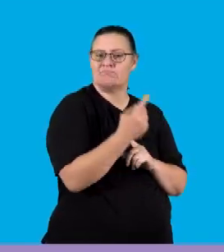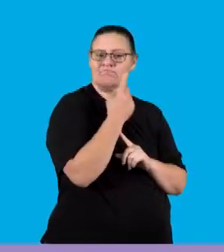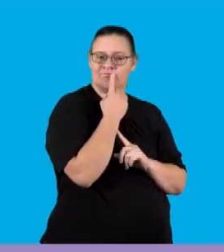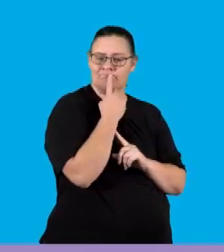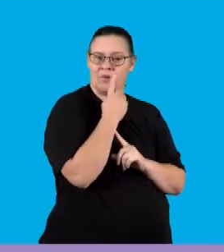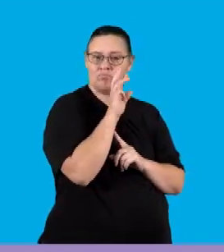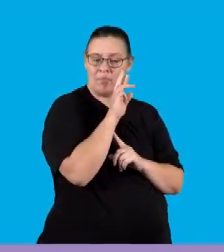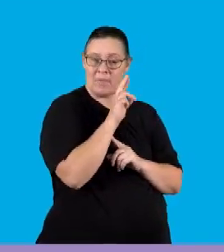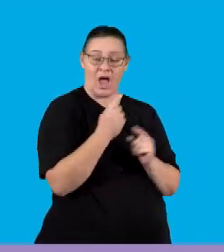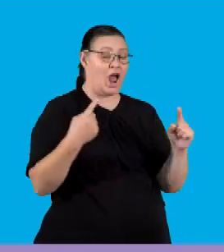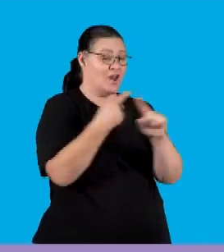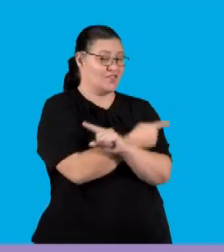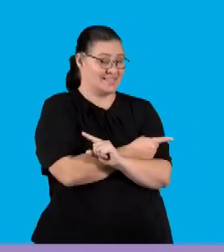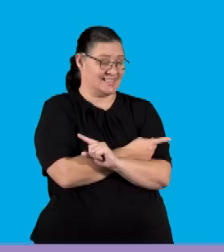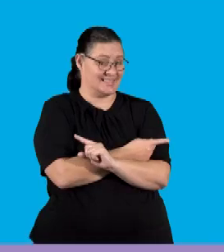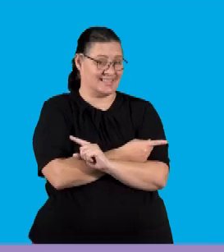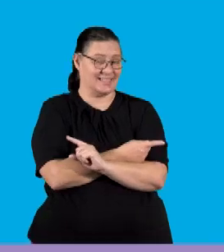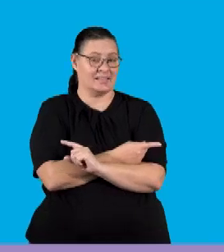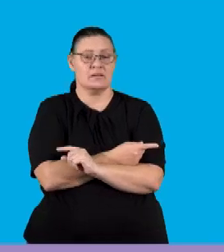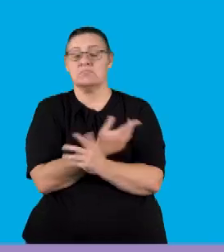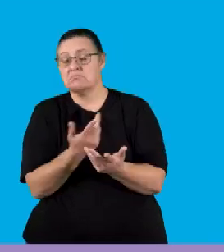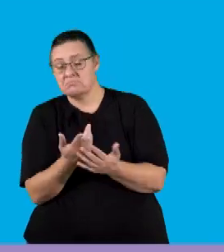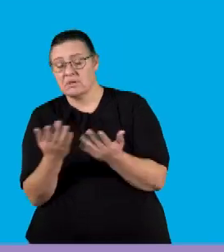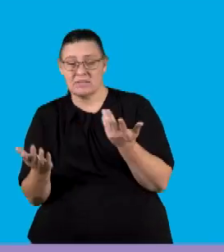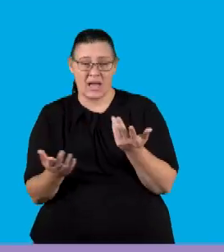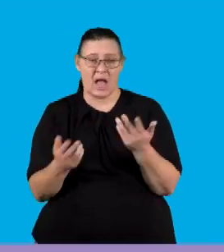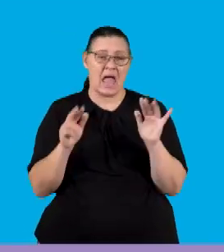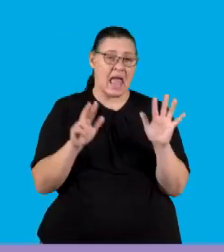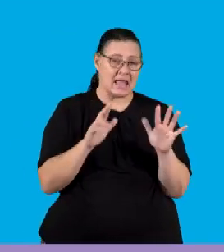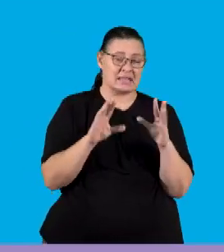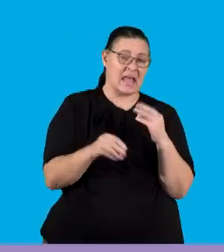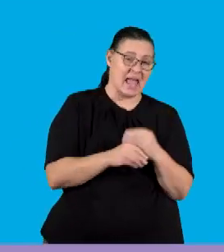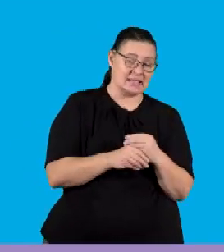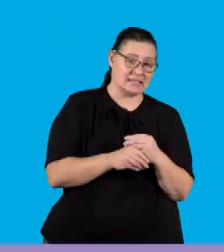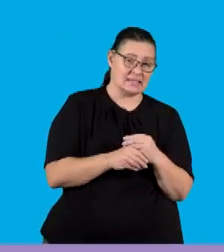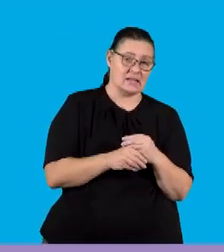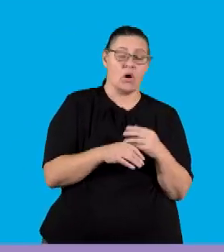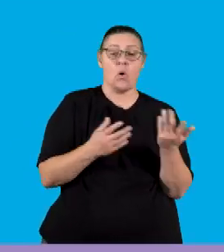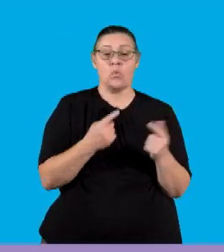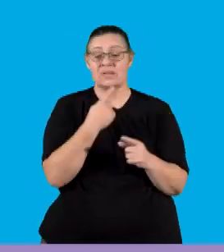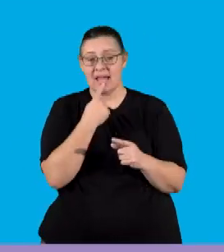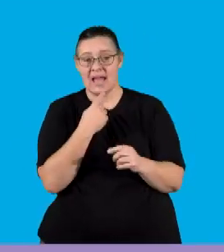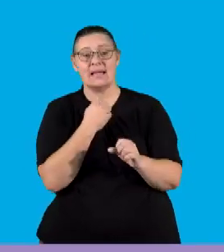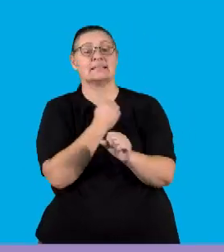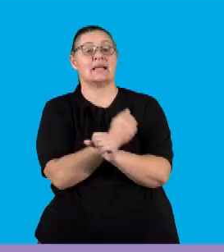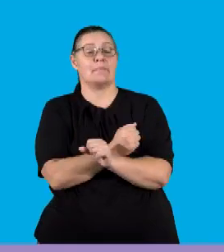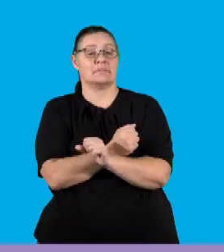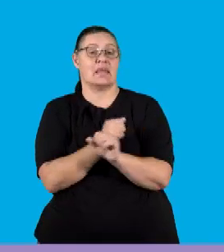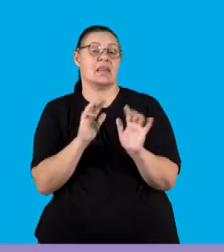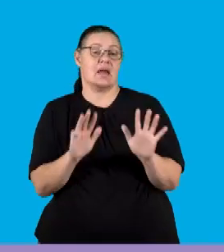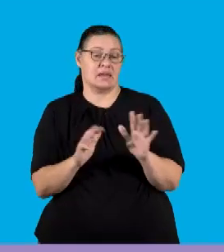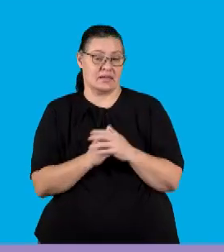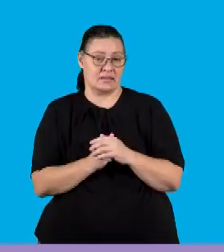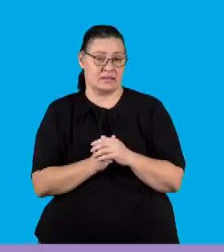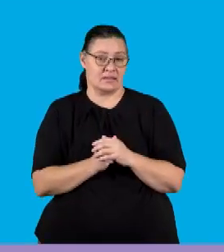a couple of options, of course. We can say that we added 8, but we can also say that we multiplied by